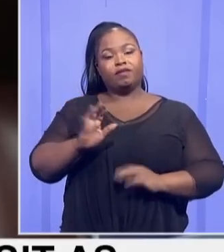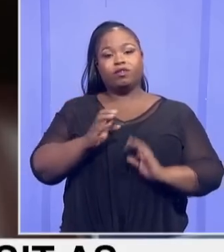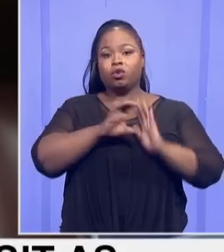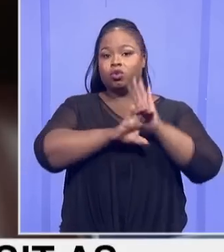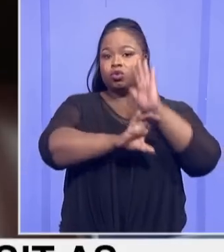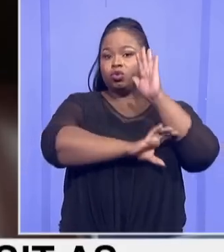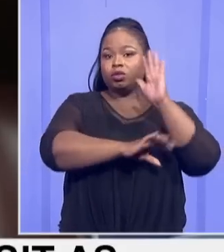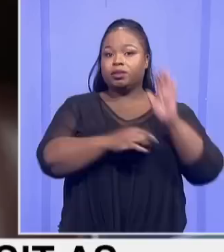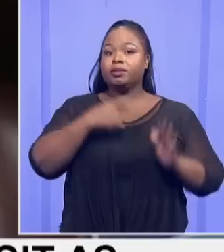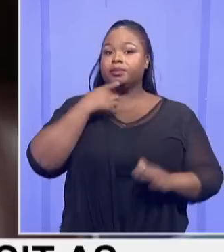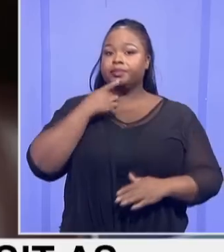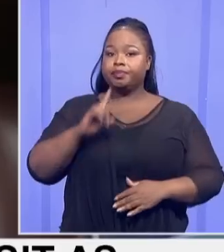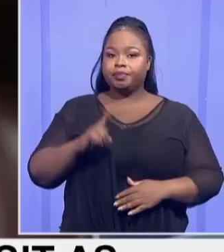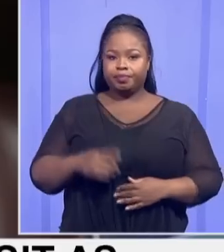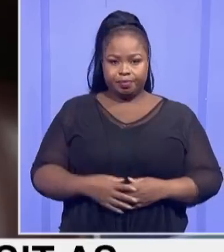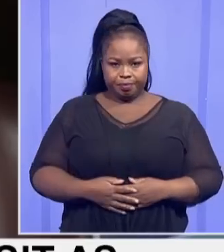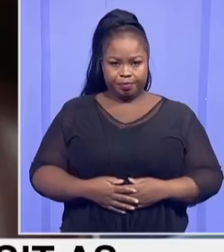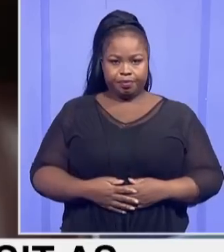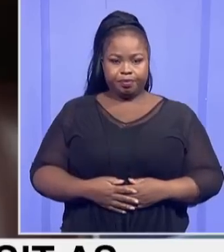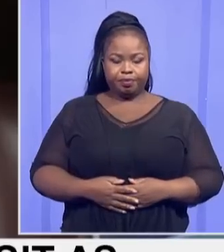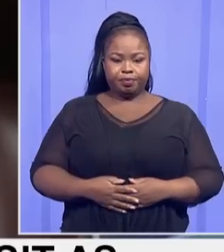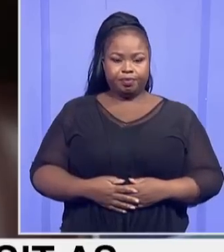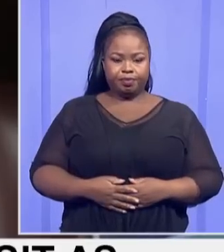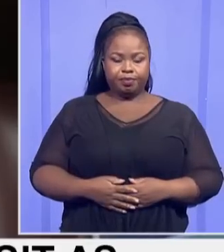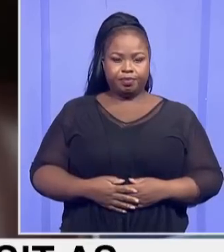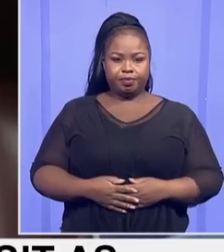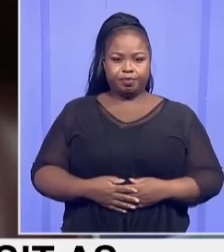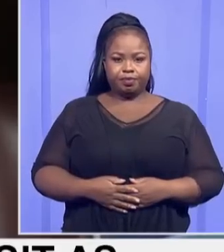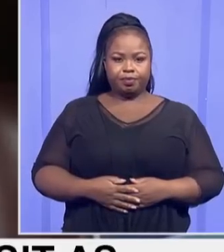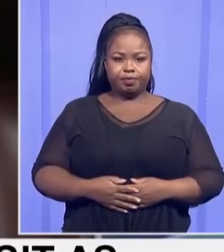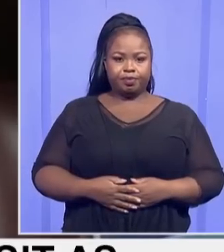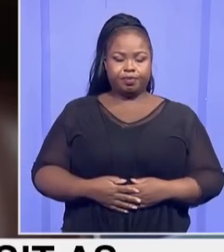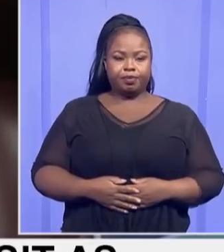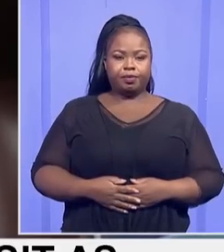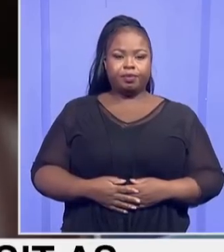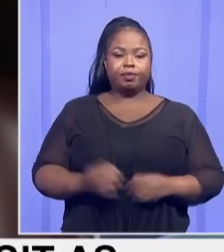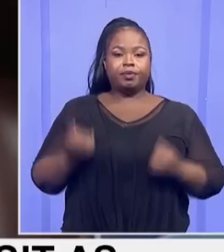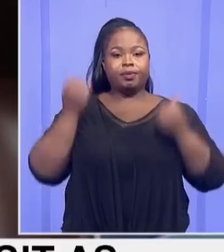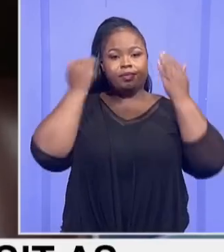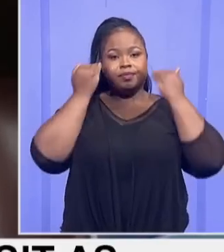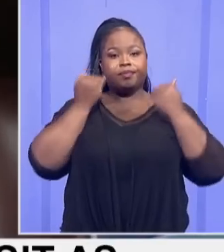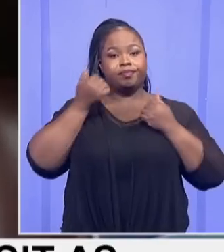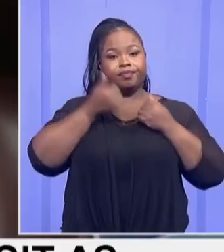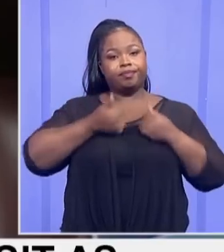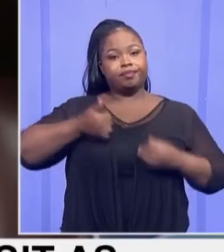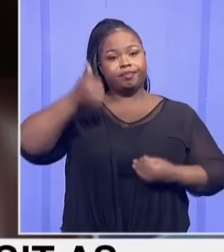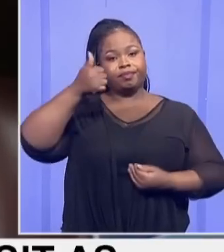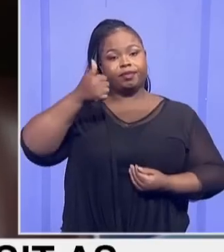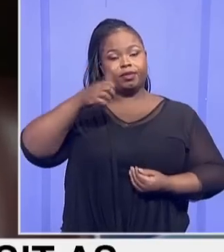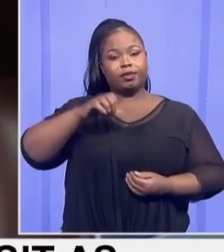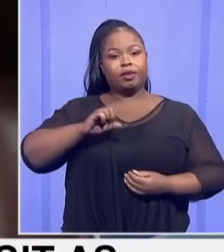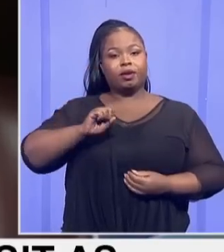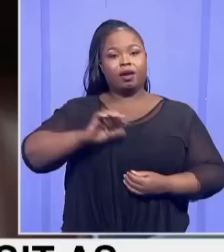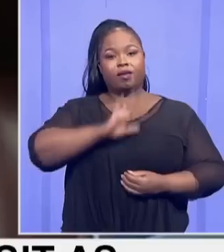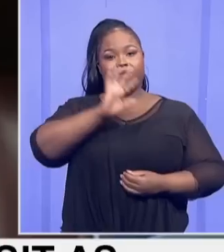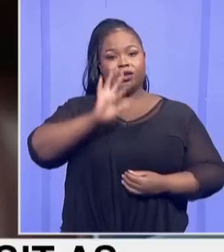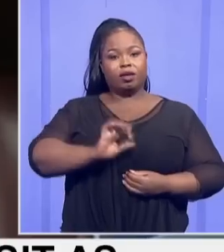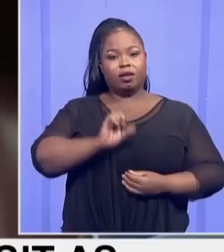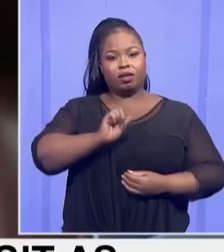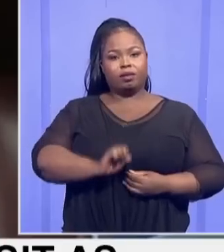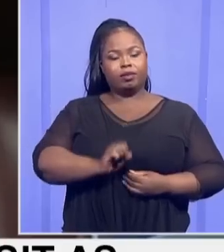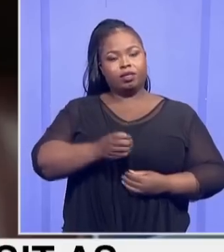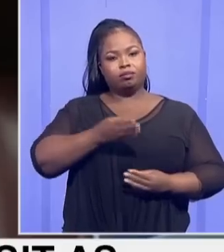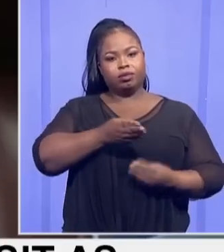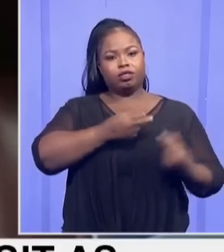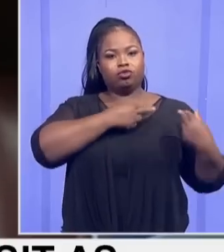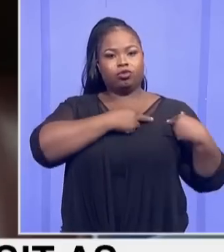follows. 1, or Section 65(1). The judicial authority of the Republic is vested in the courts. 2,